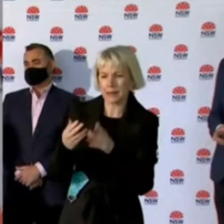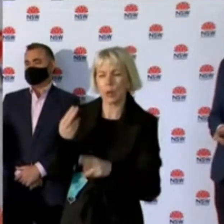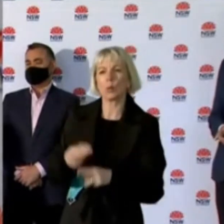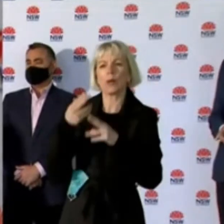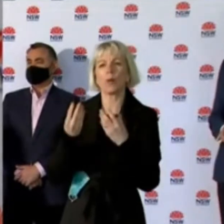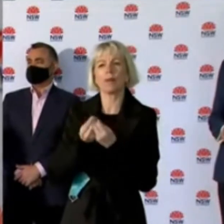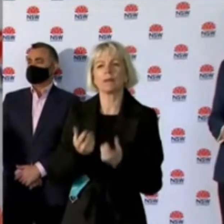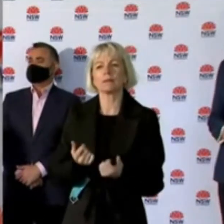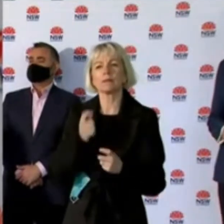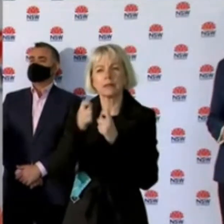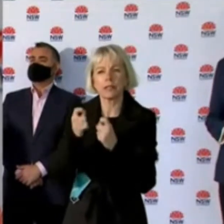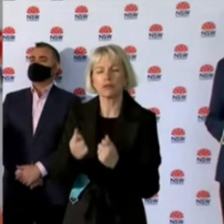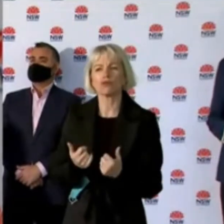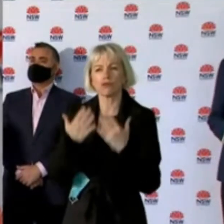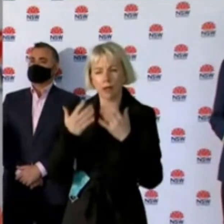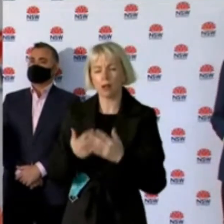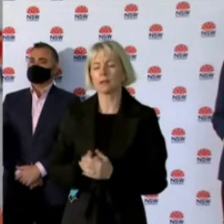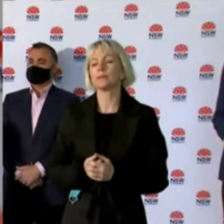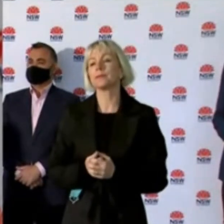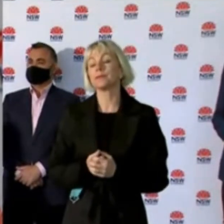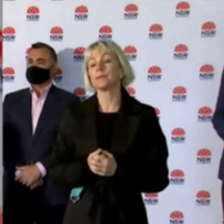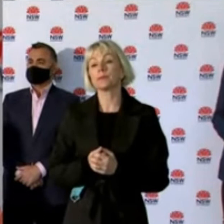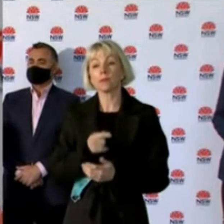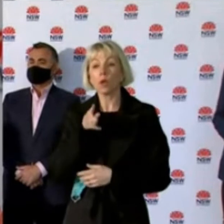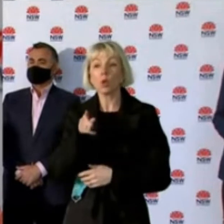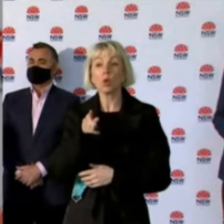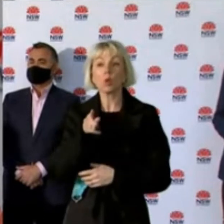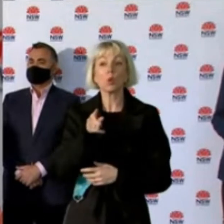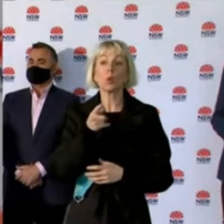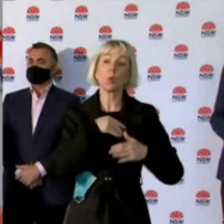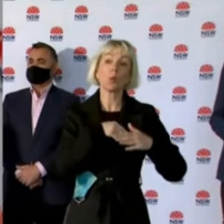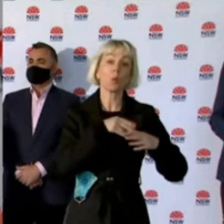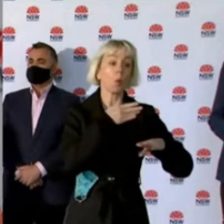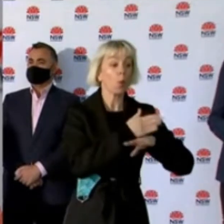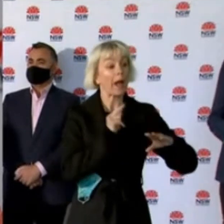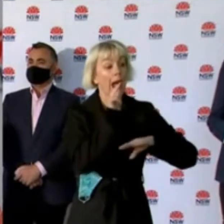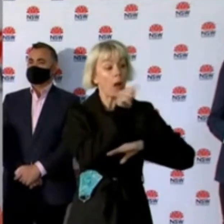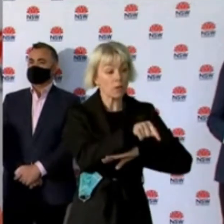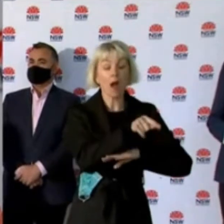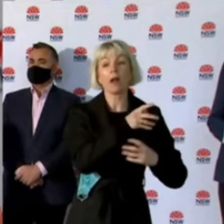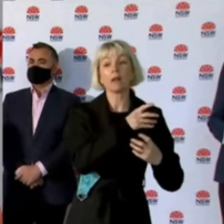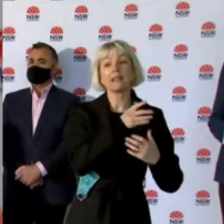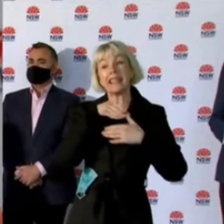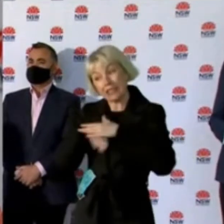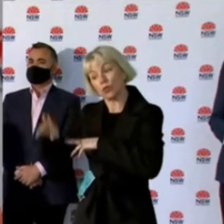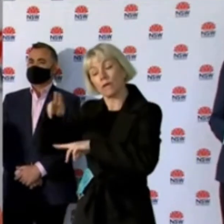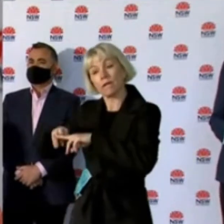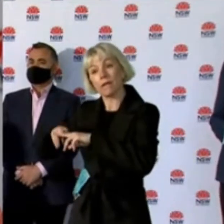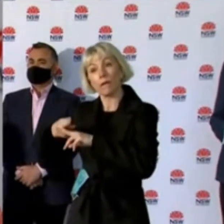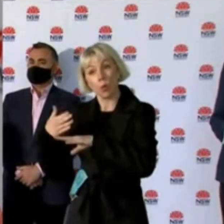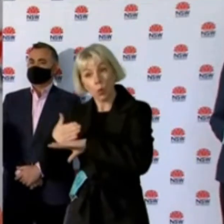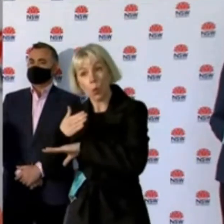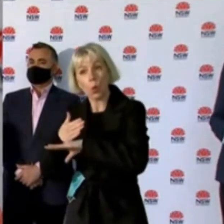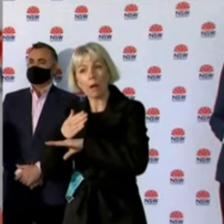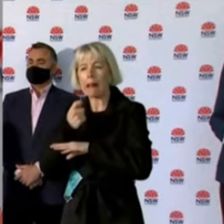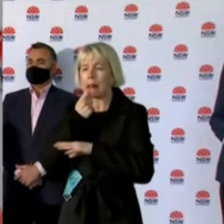minimalist symptoms, we want you to be very vigilant, and we expect that given we've been